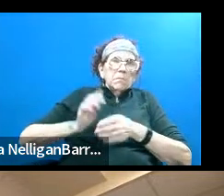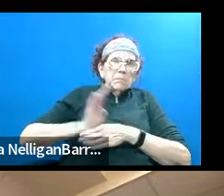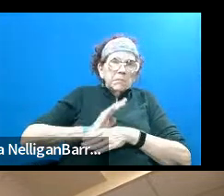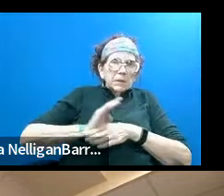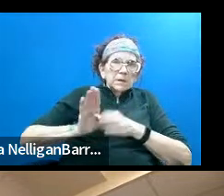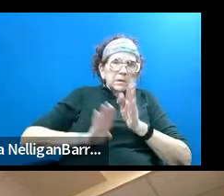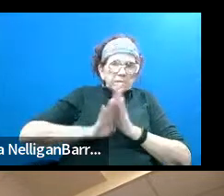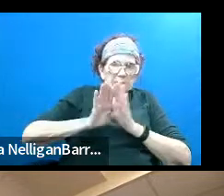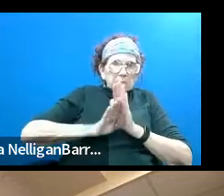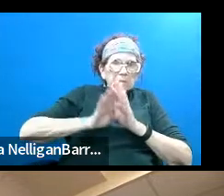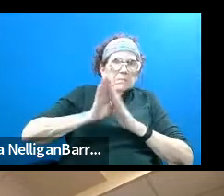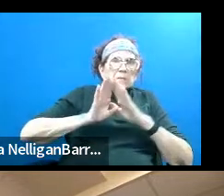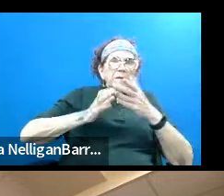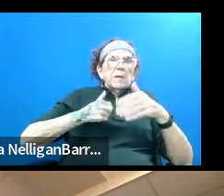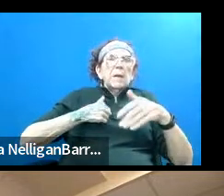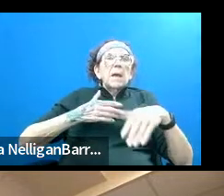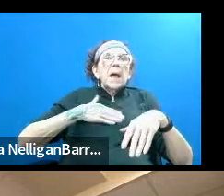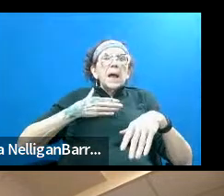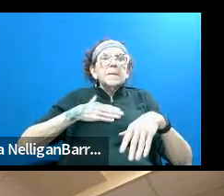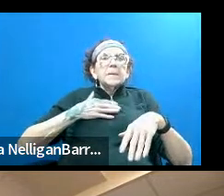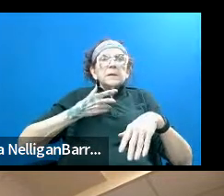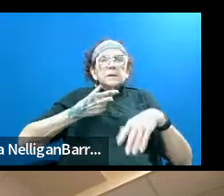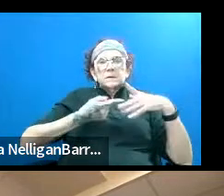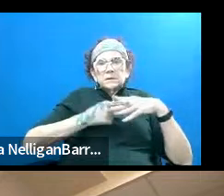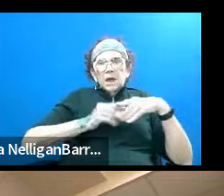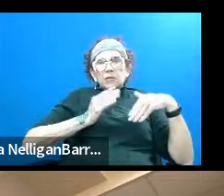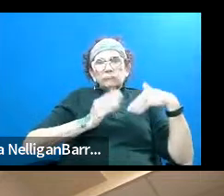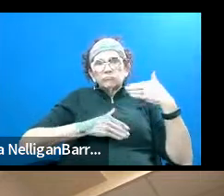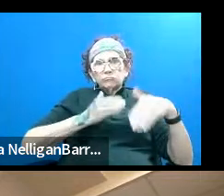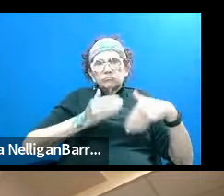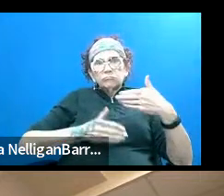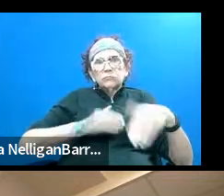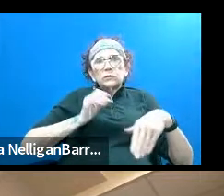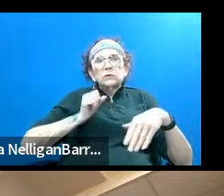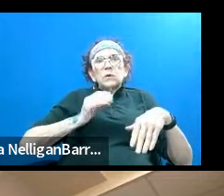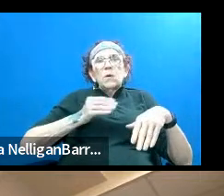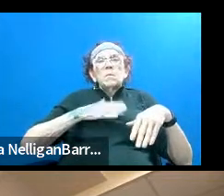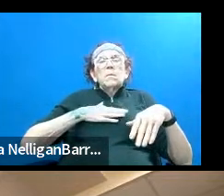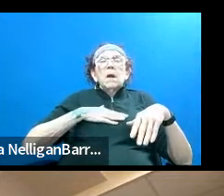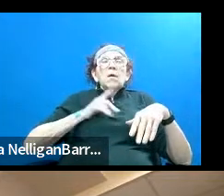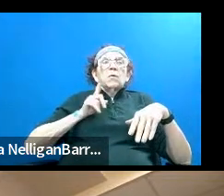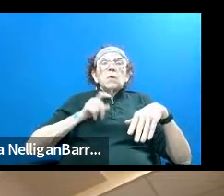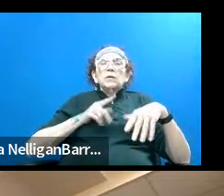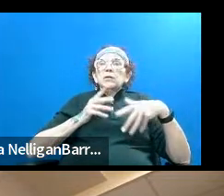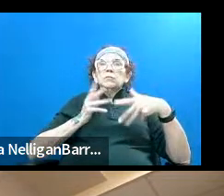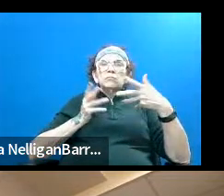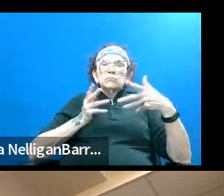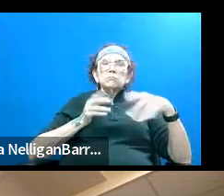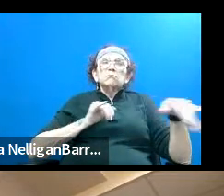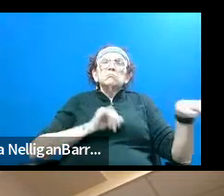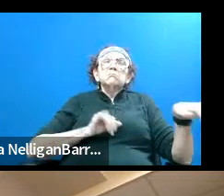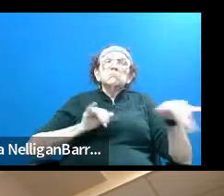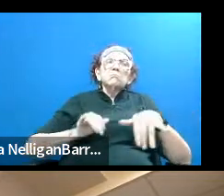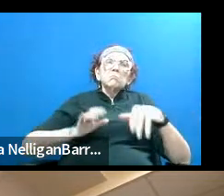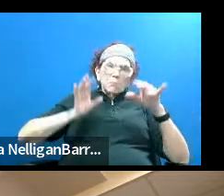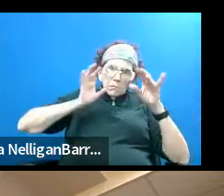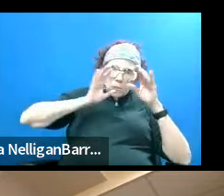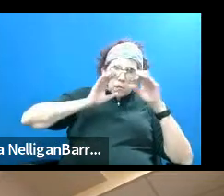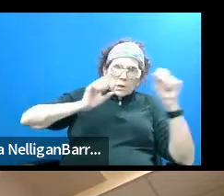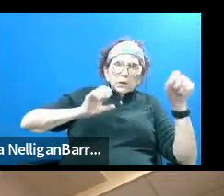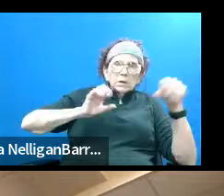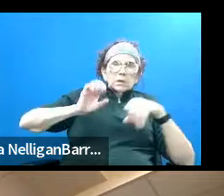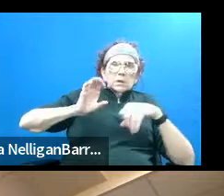already rolling. I guess my question is maybe along the lines of President Scott, how will the area be